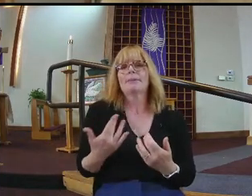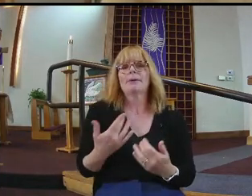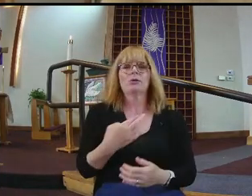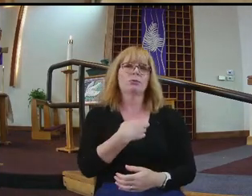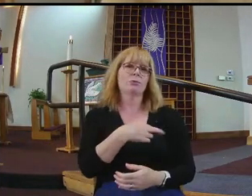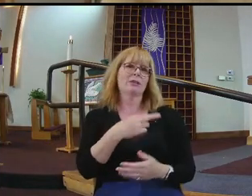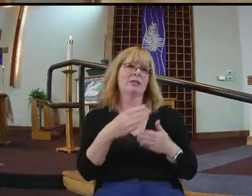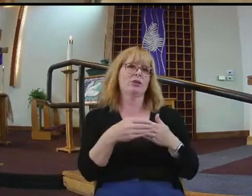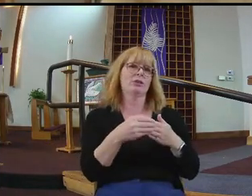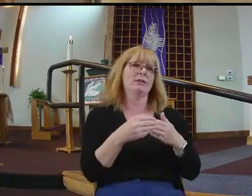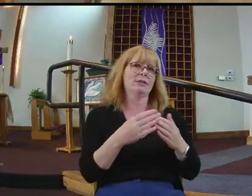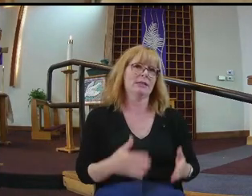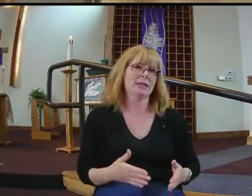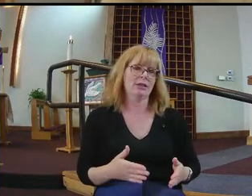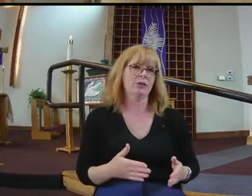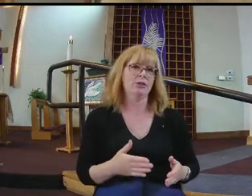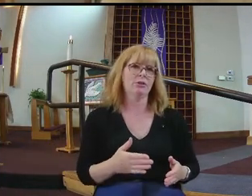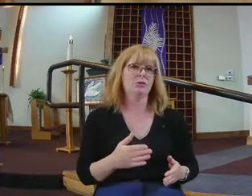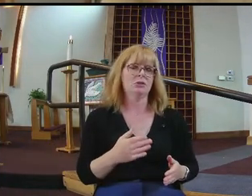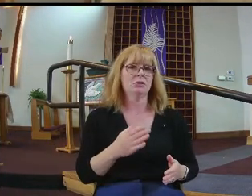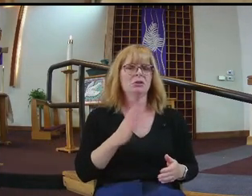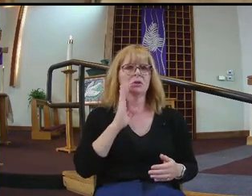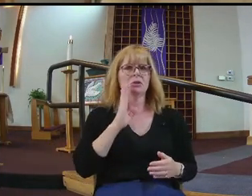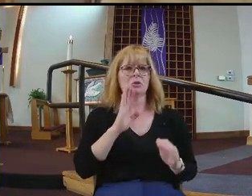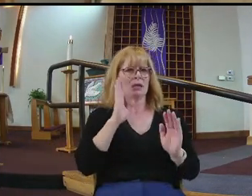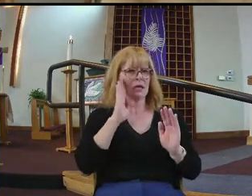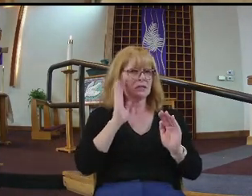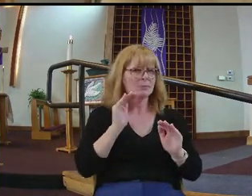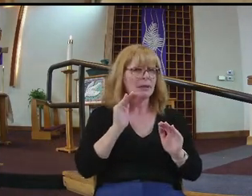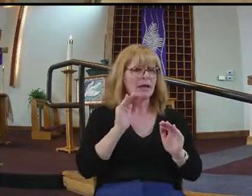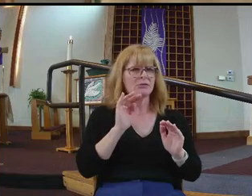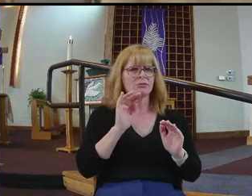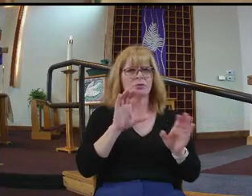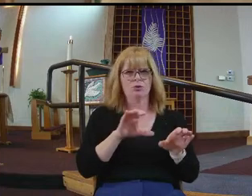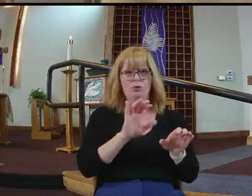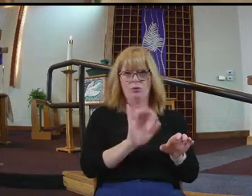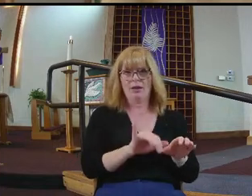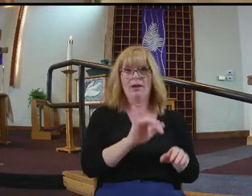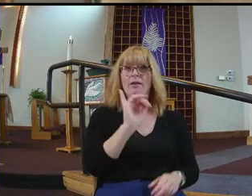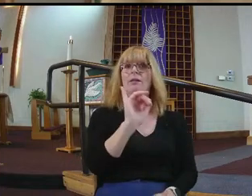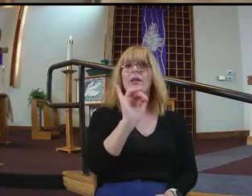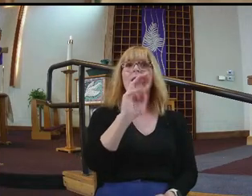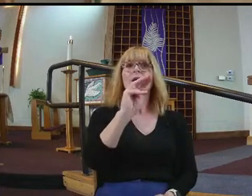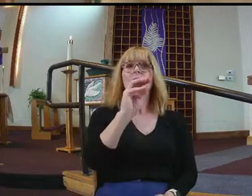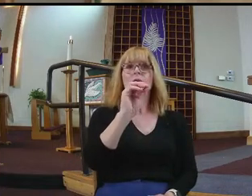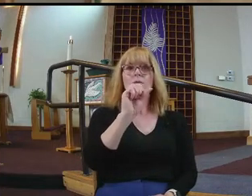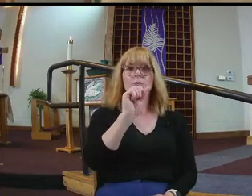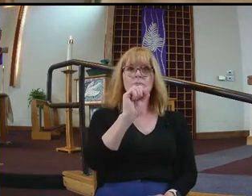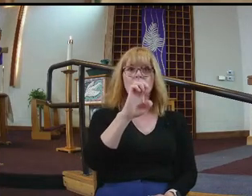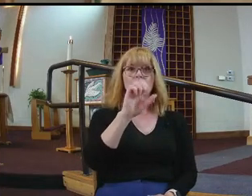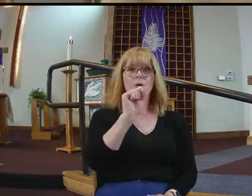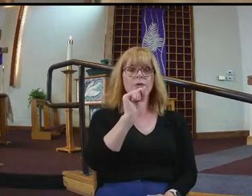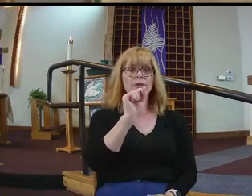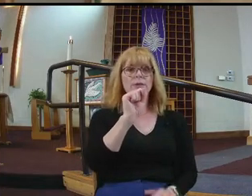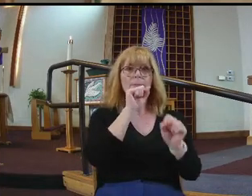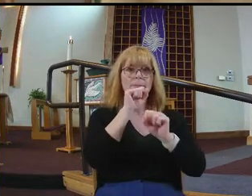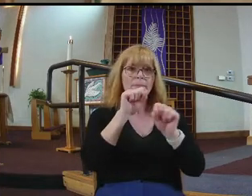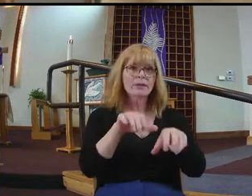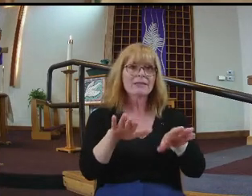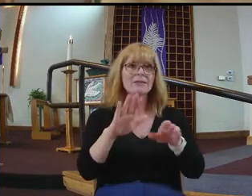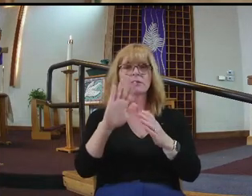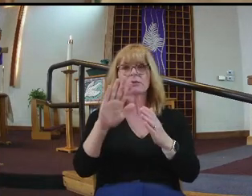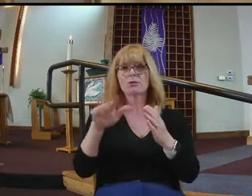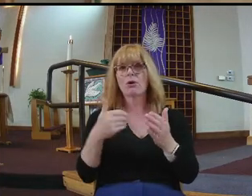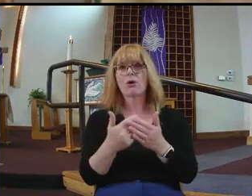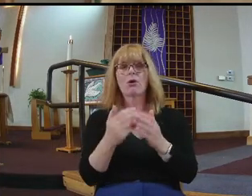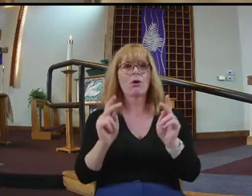leader types that you would expect them to be doing that. Moses prays a blessing upon the entire people of Israel. The Lord bless you